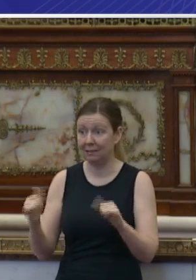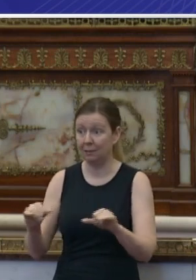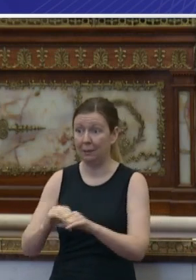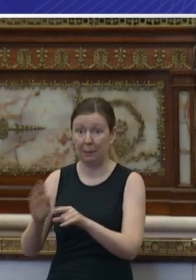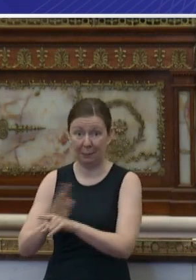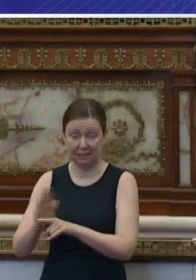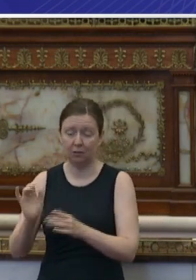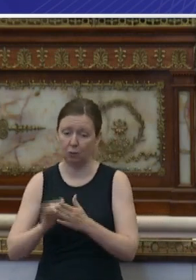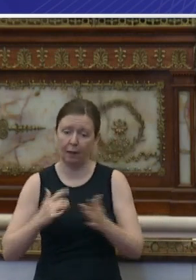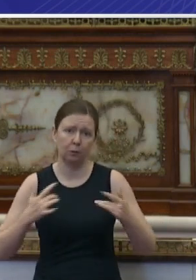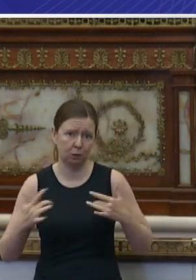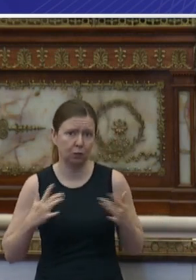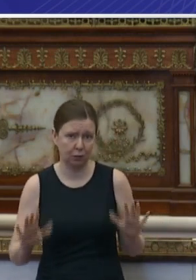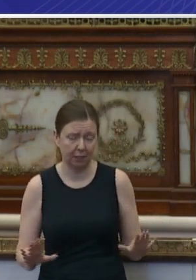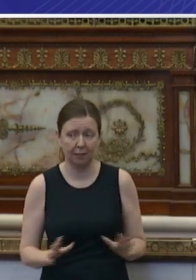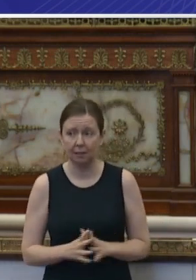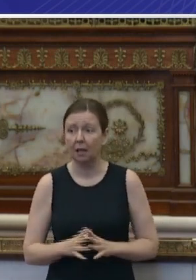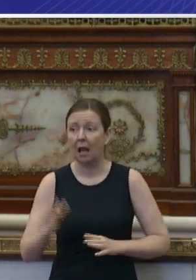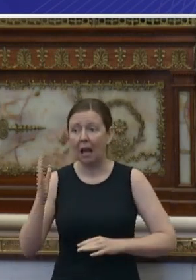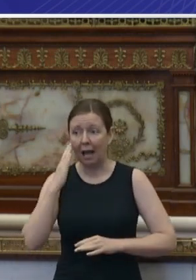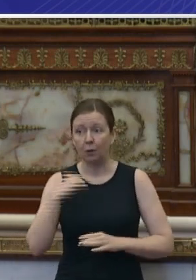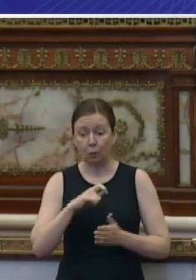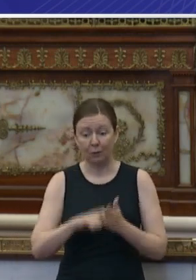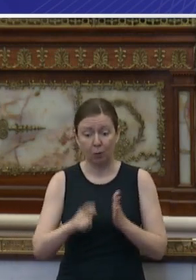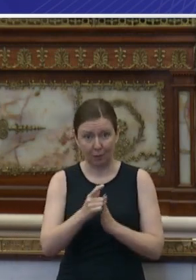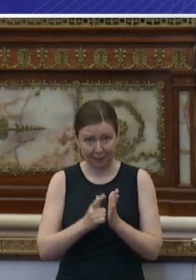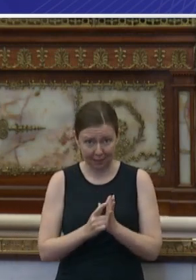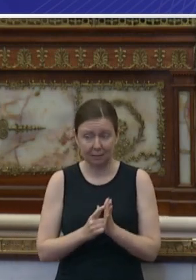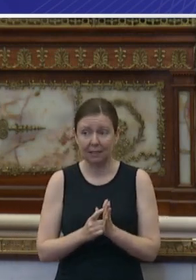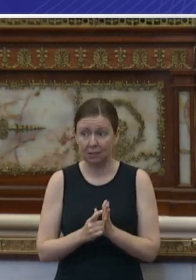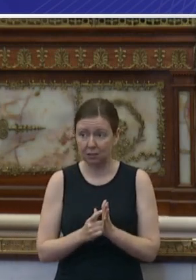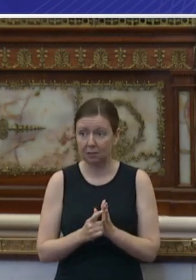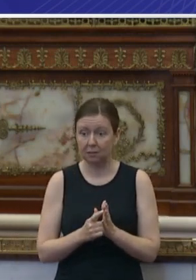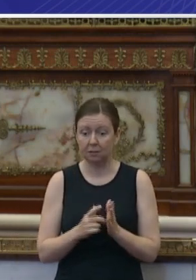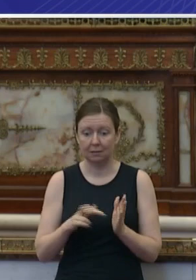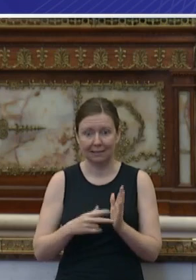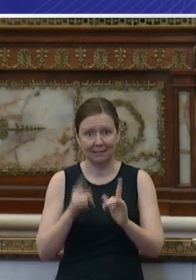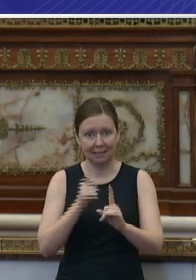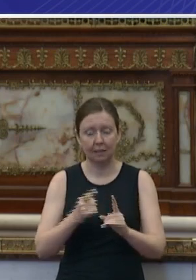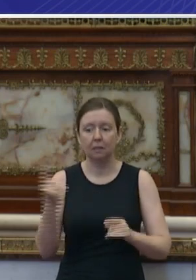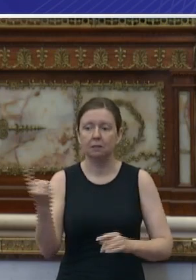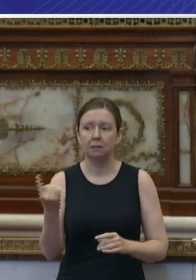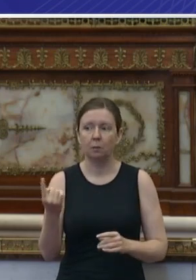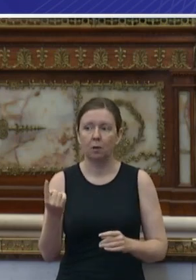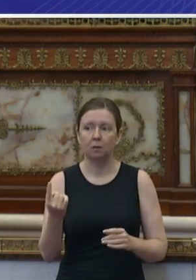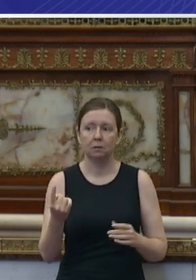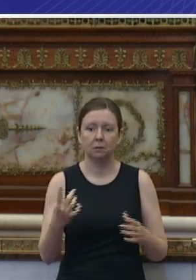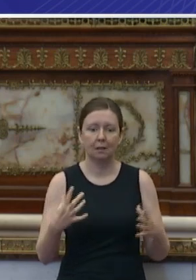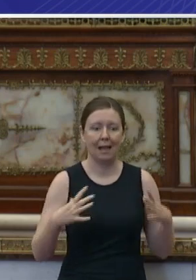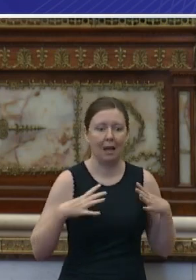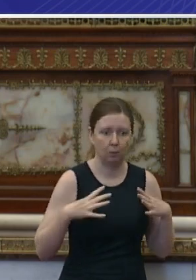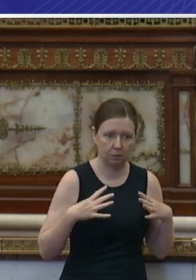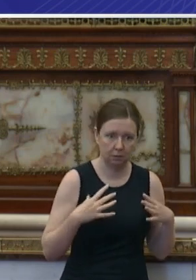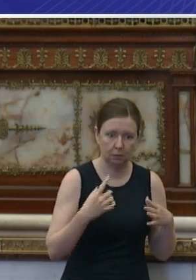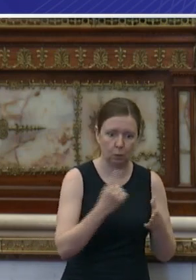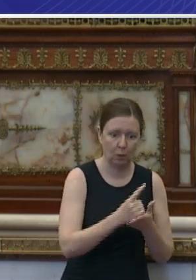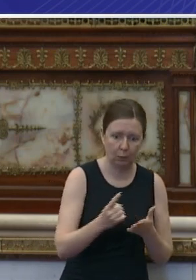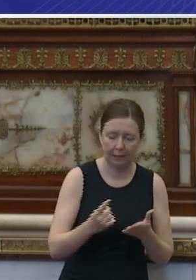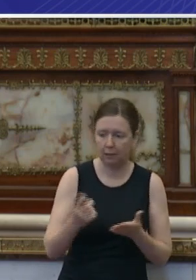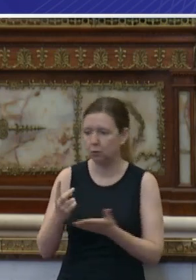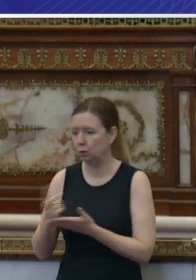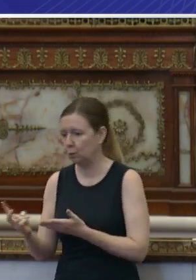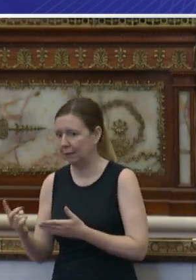business. And so that was concerning because I know when we wrote the legislation, it was intended that somebody might be out this week, somebody might be out in 2 weeks, somebody might